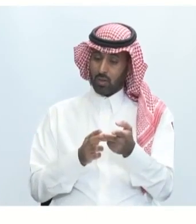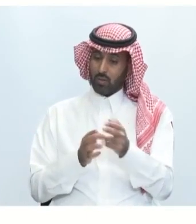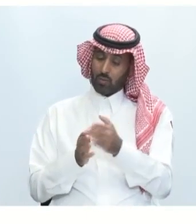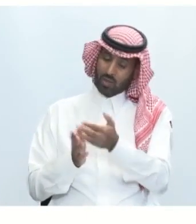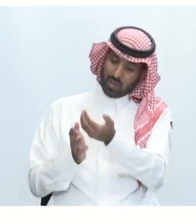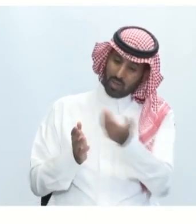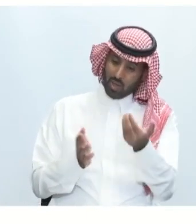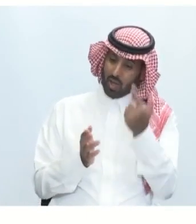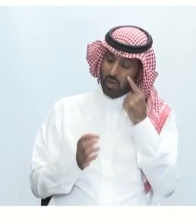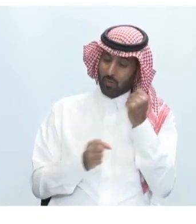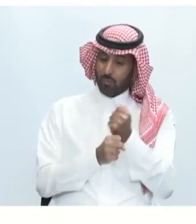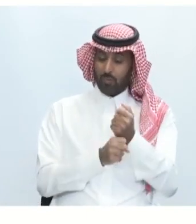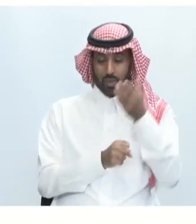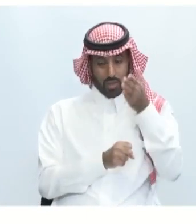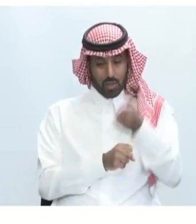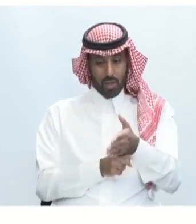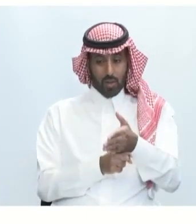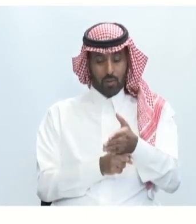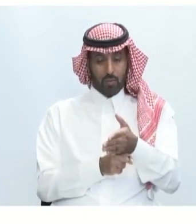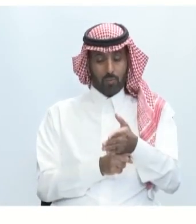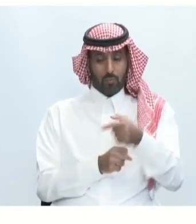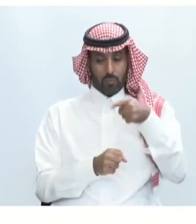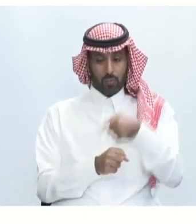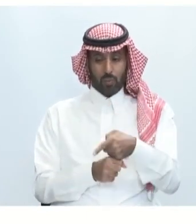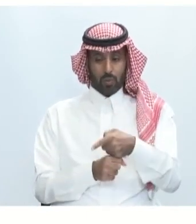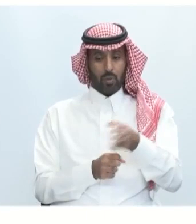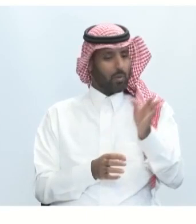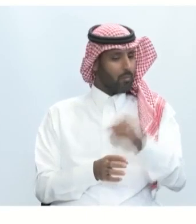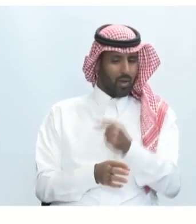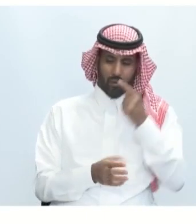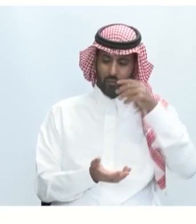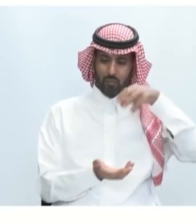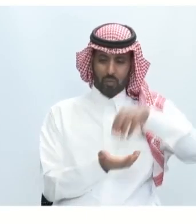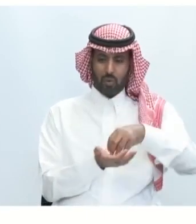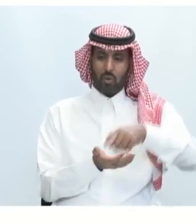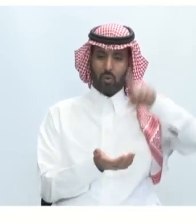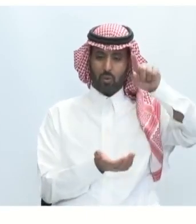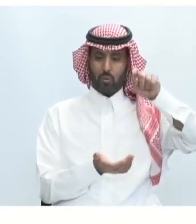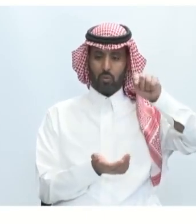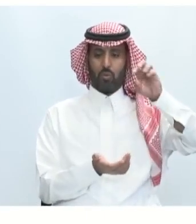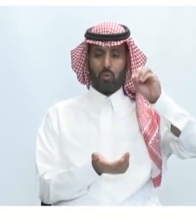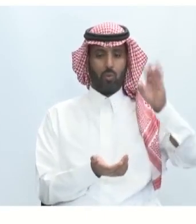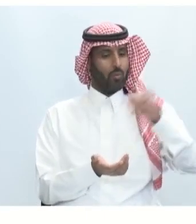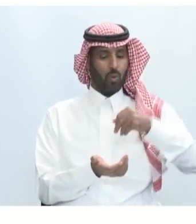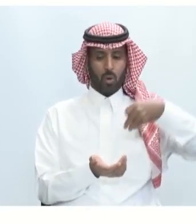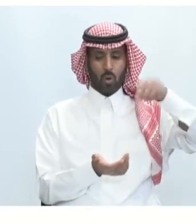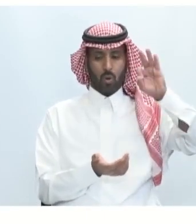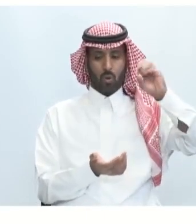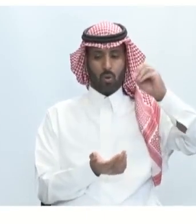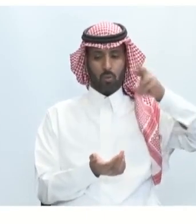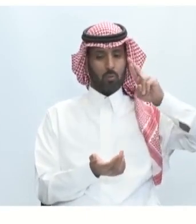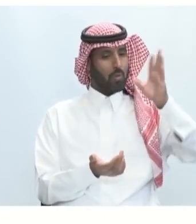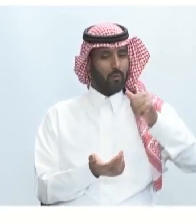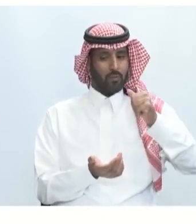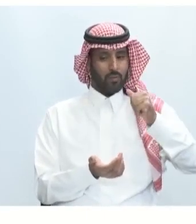goes before the direct object. If there is no preposition, if the sentence has no preposition,